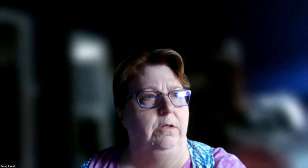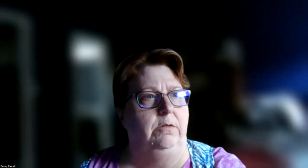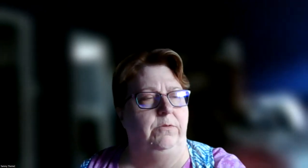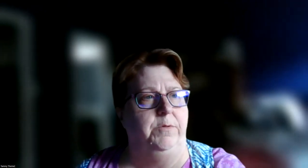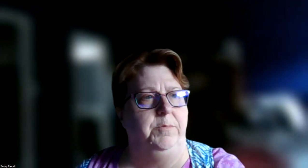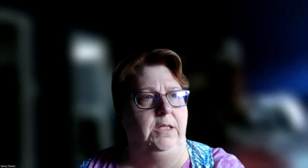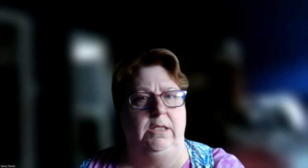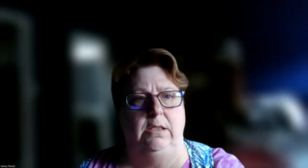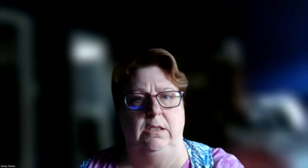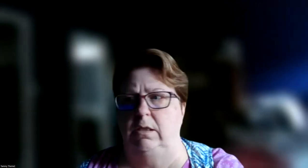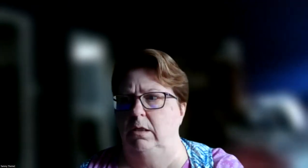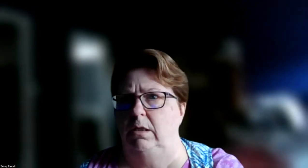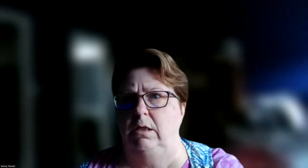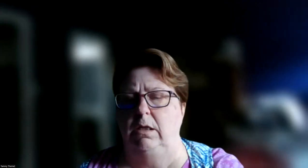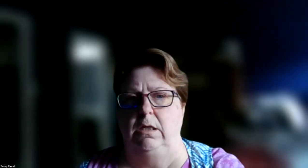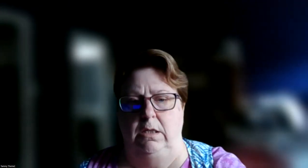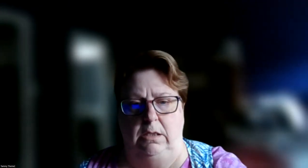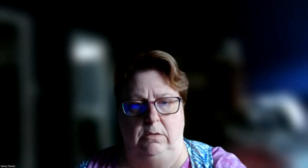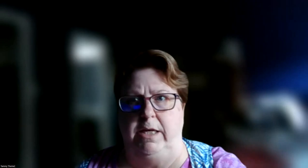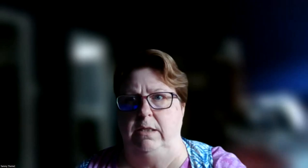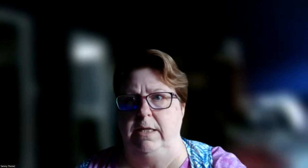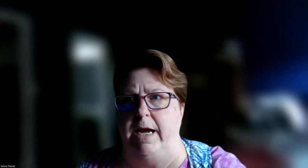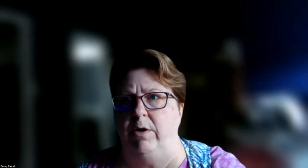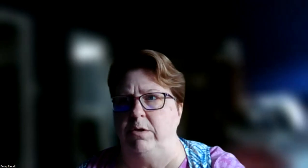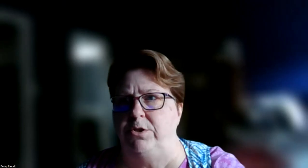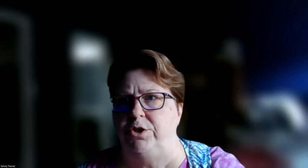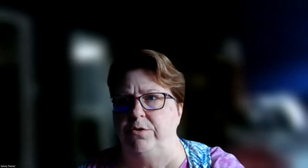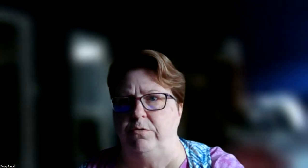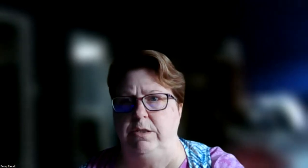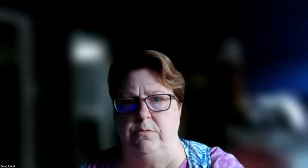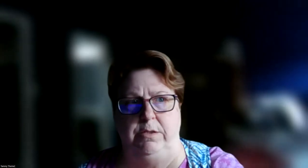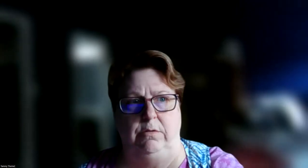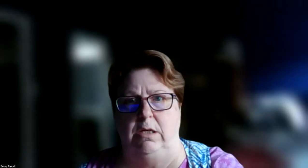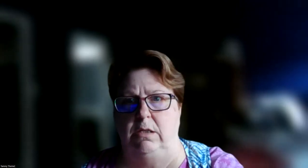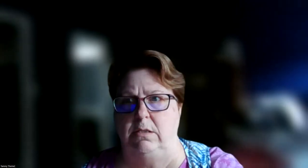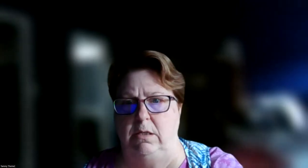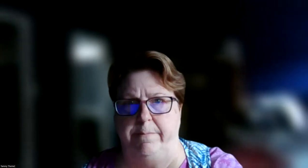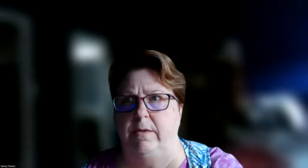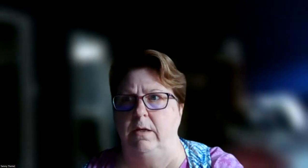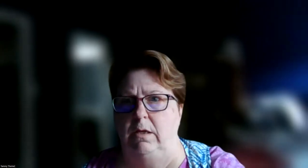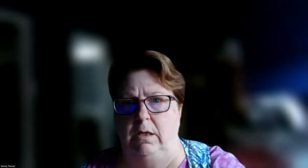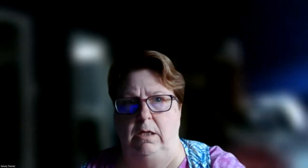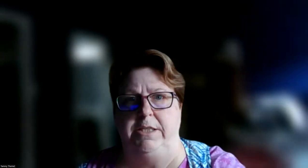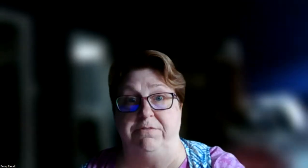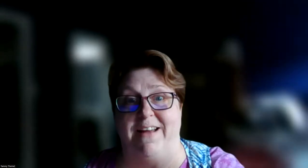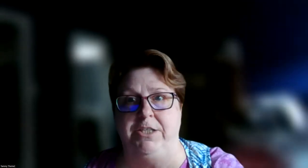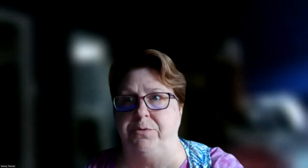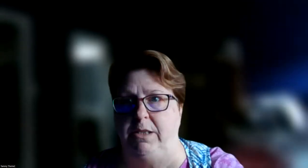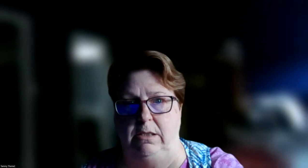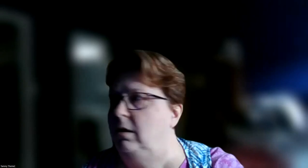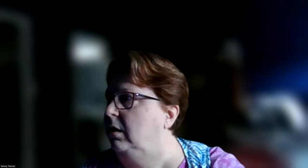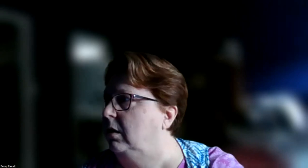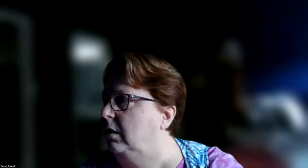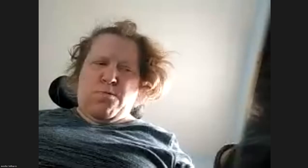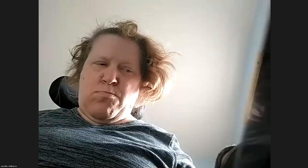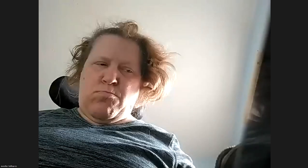go, from the beginning. Okay, now I want to share screens with you guys. I need to find you